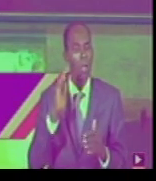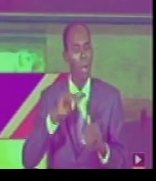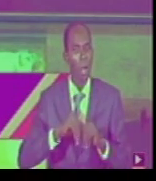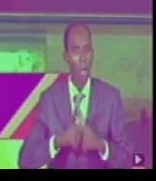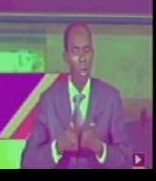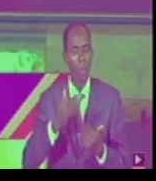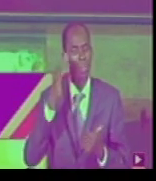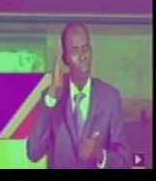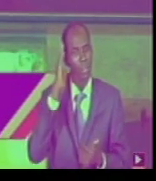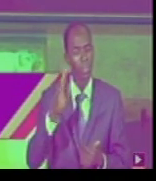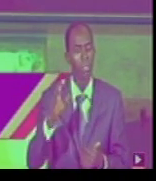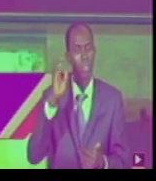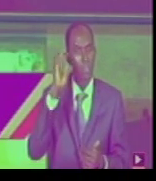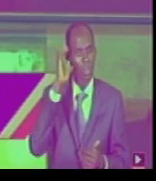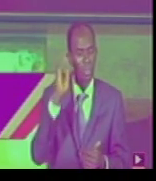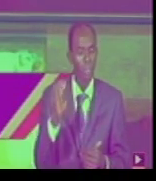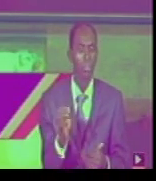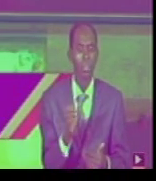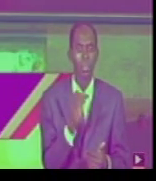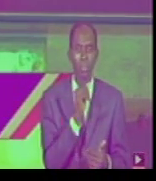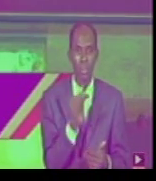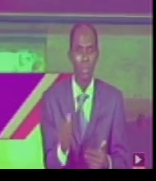him